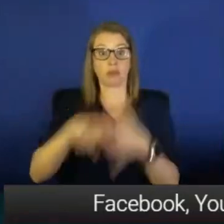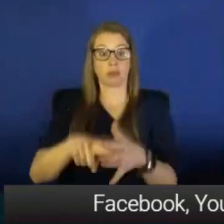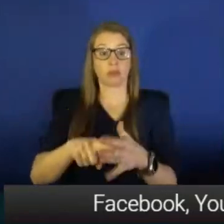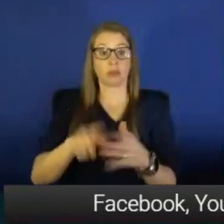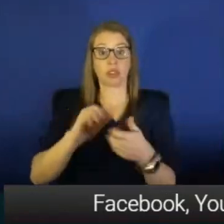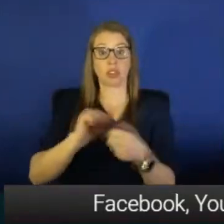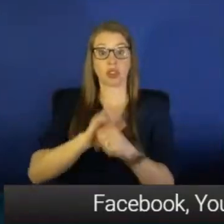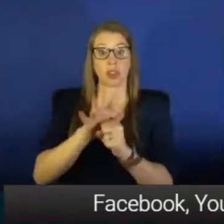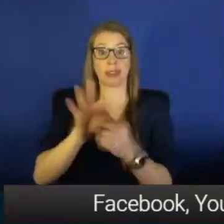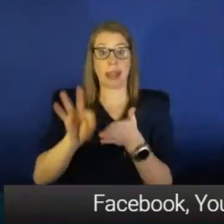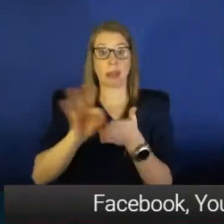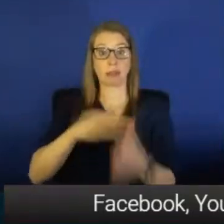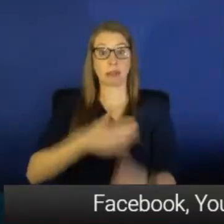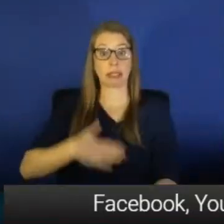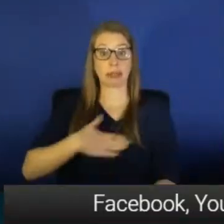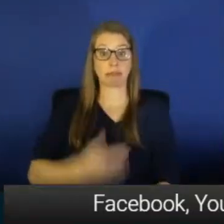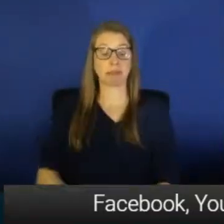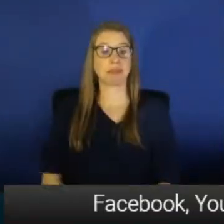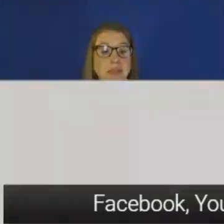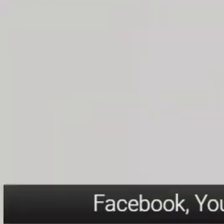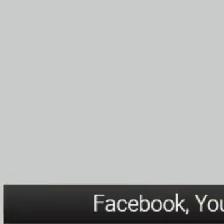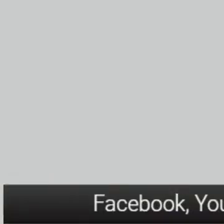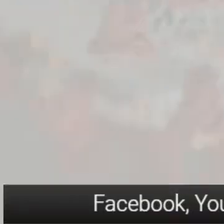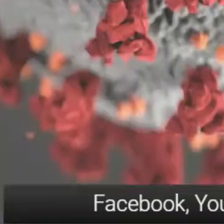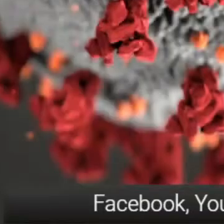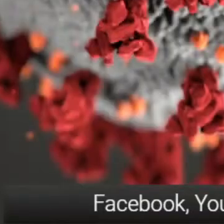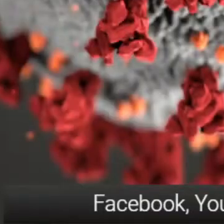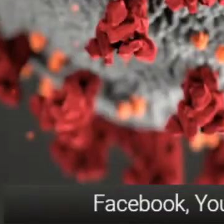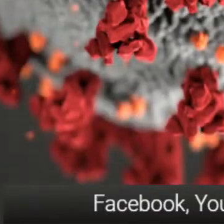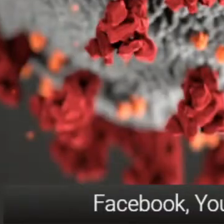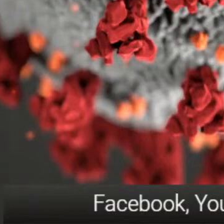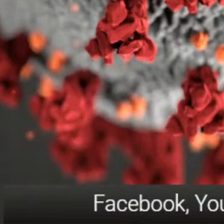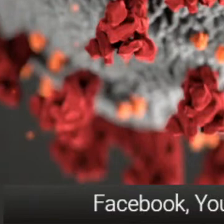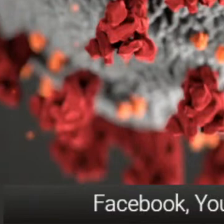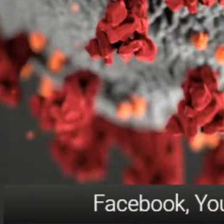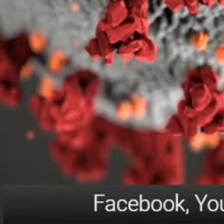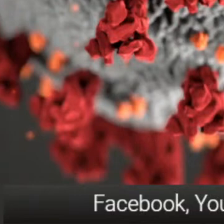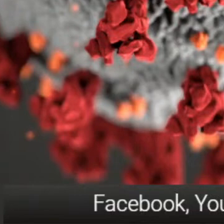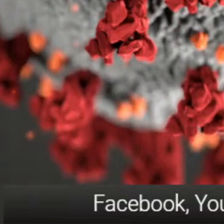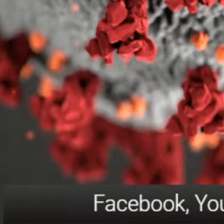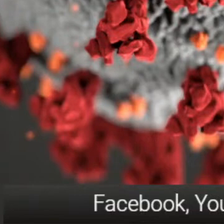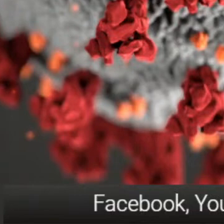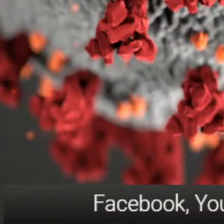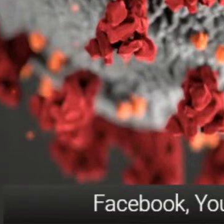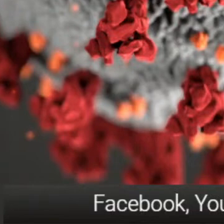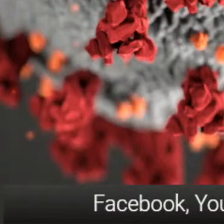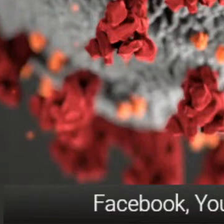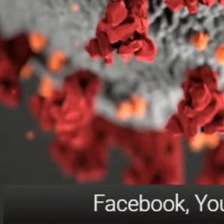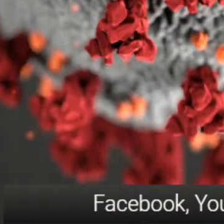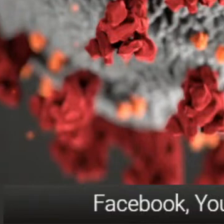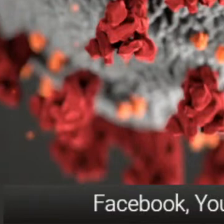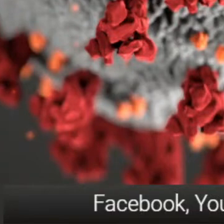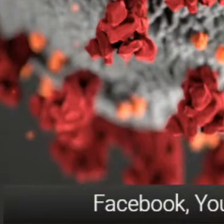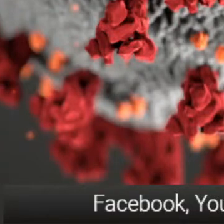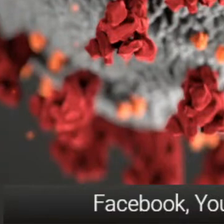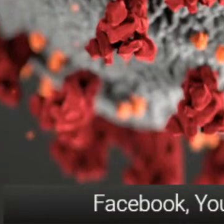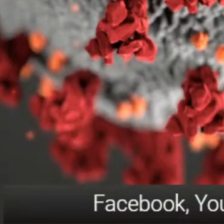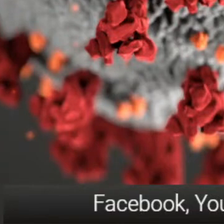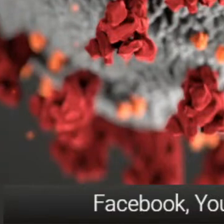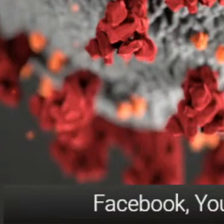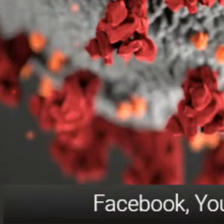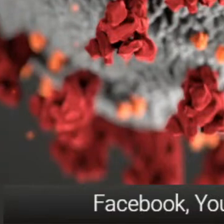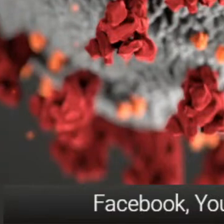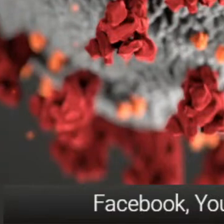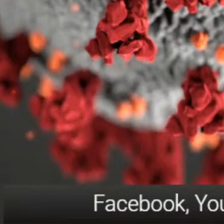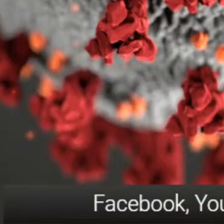quick? Yeah, right now the cases are down into the single digits. We have 5 active infections, 1 in the ICU, 1 on the